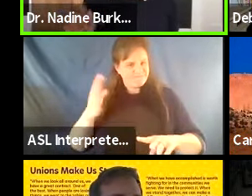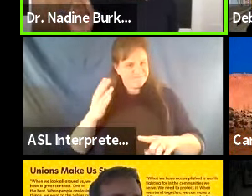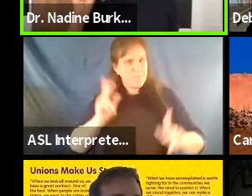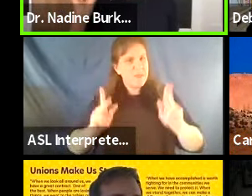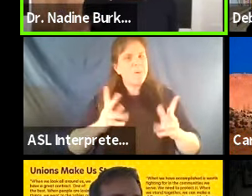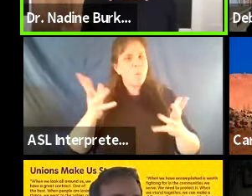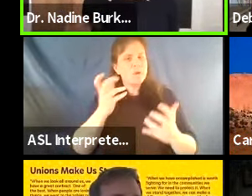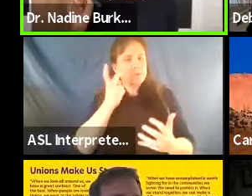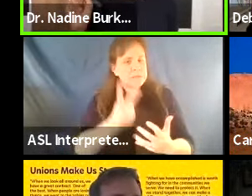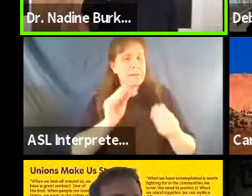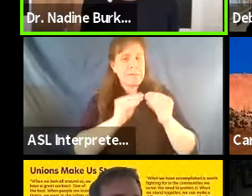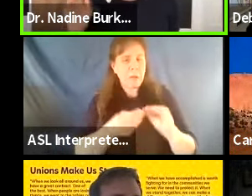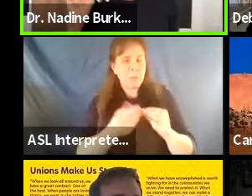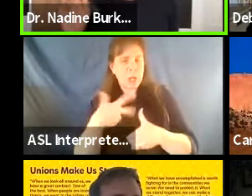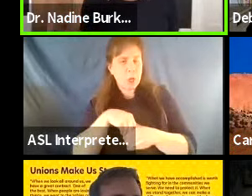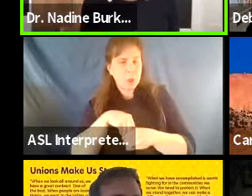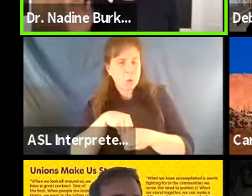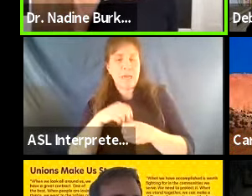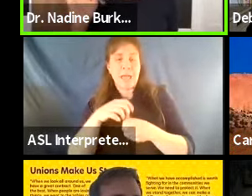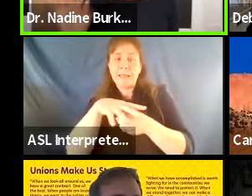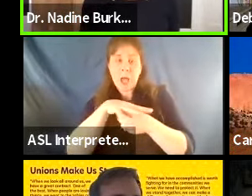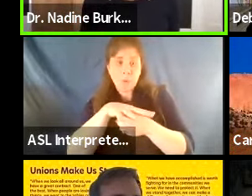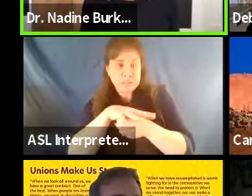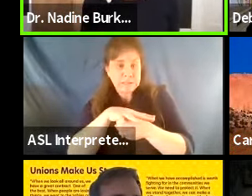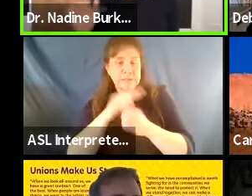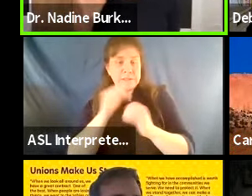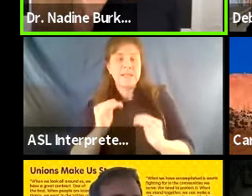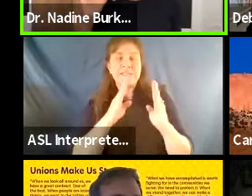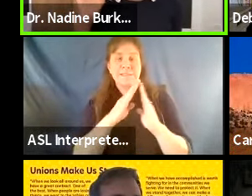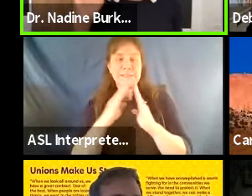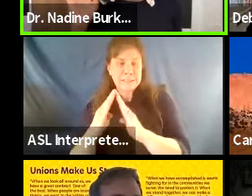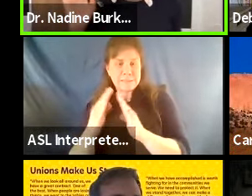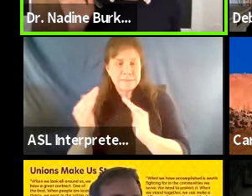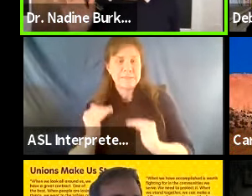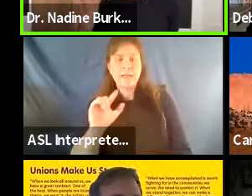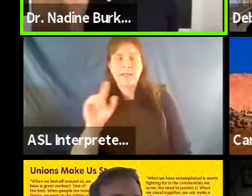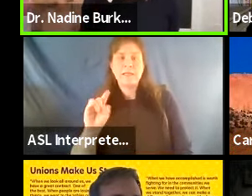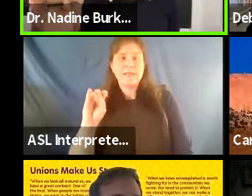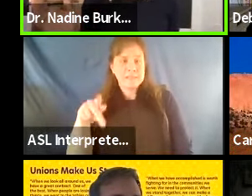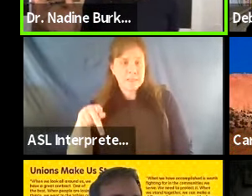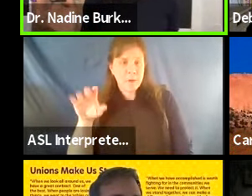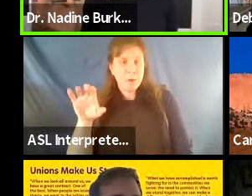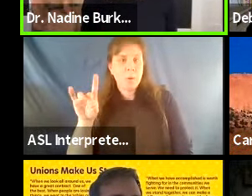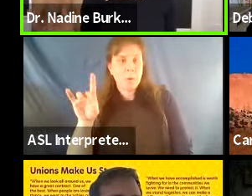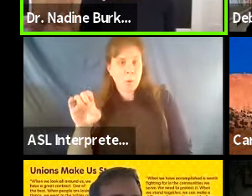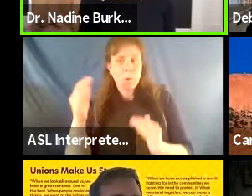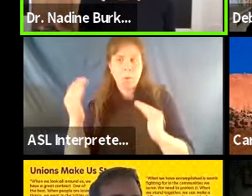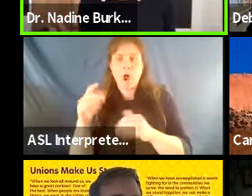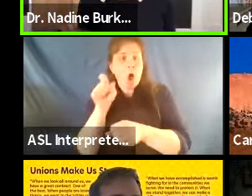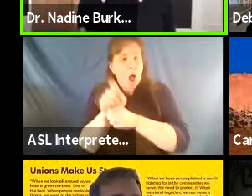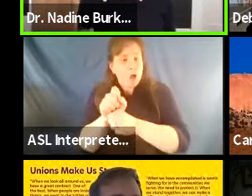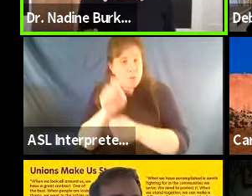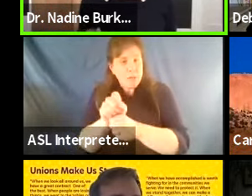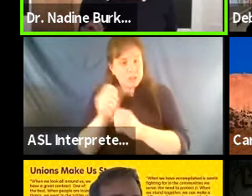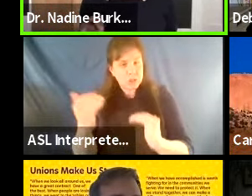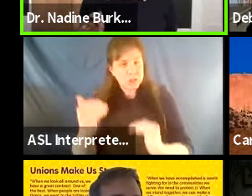on, that includes counties, cities, zip code, occupation, certainly race and